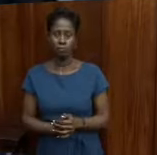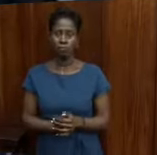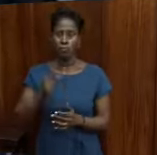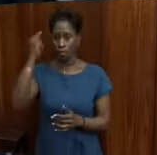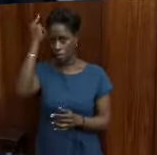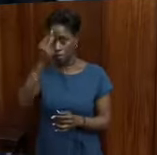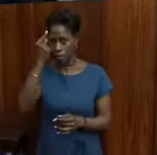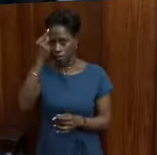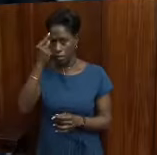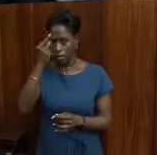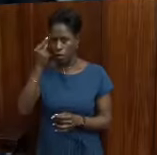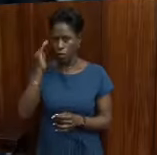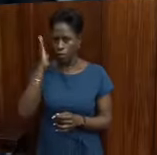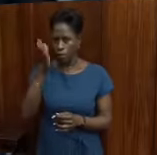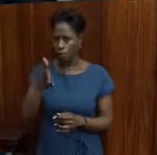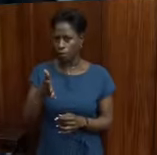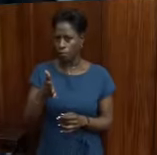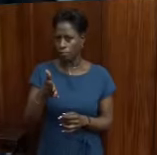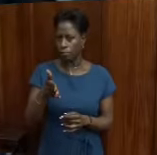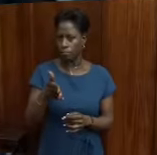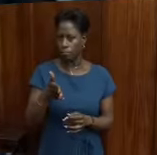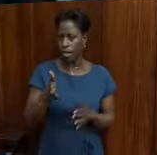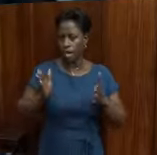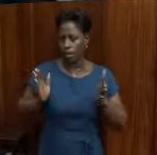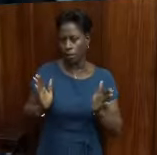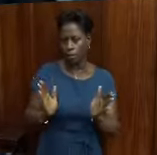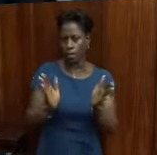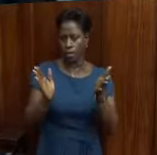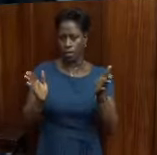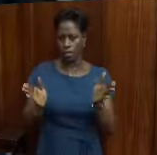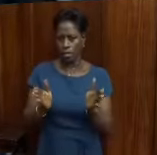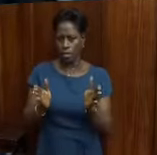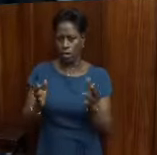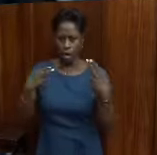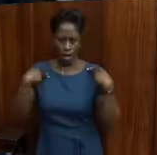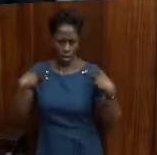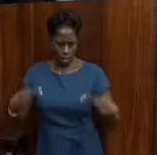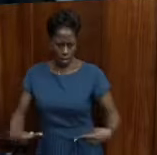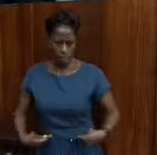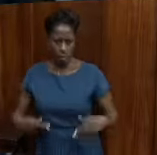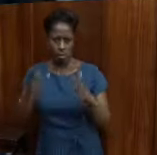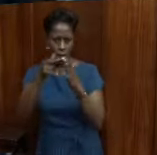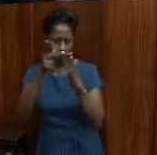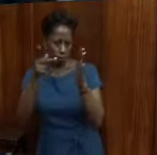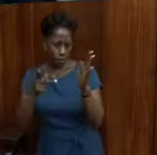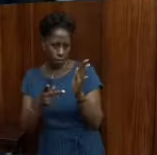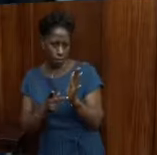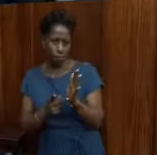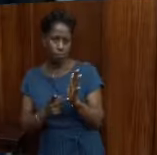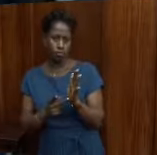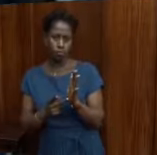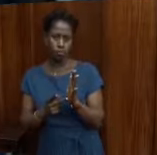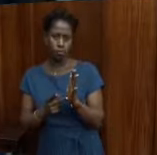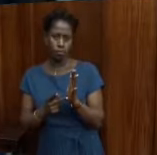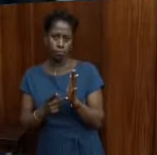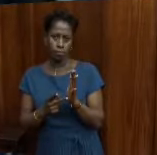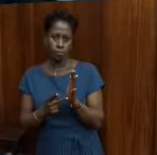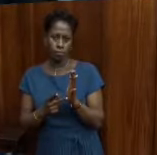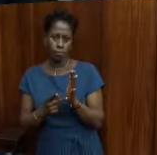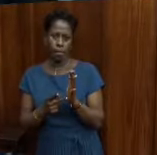policy that is patient-centered, evidence-based, equitable, accessible, and